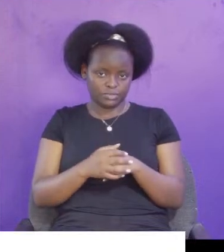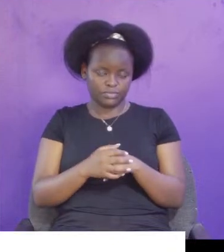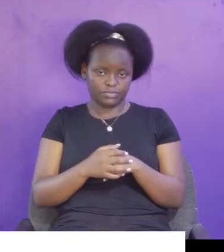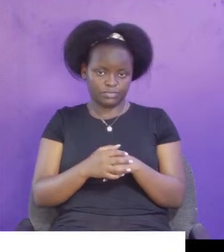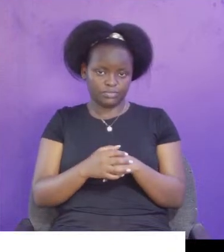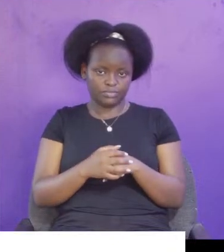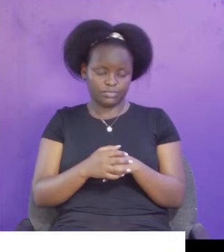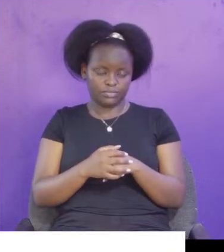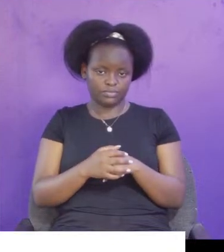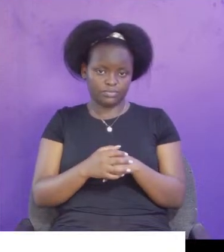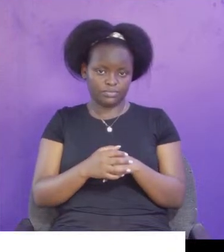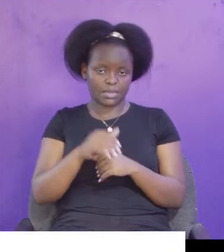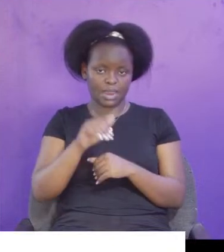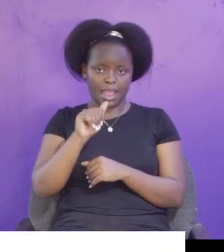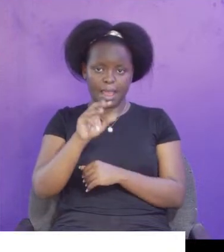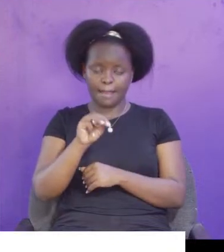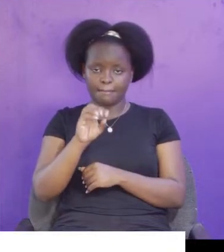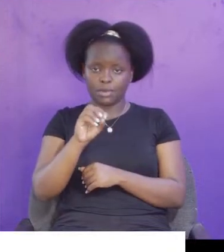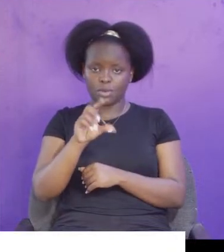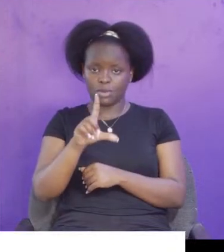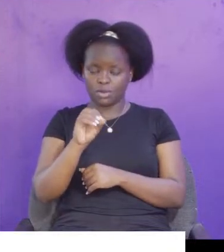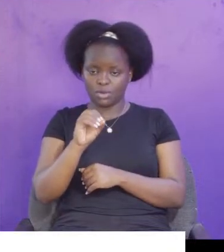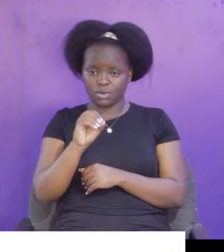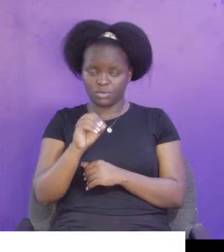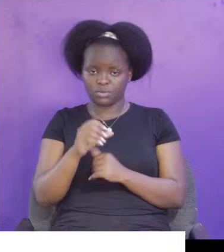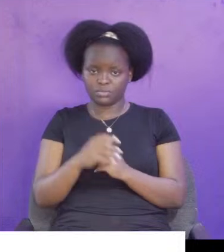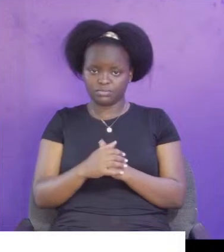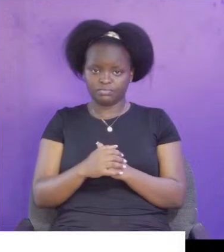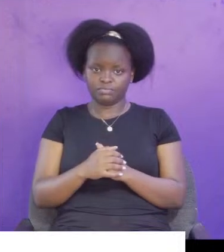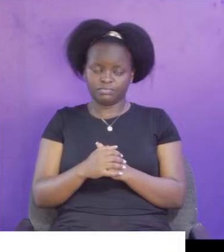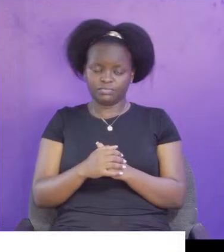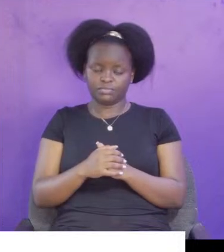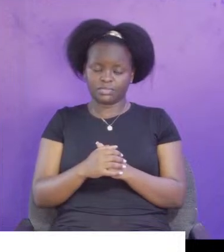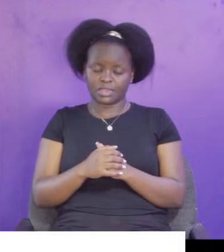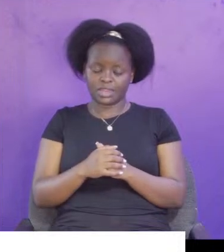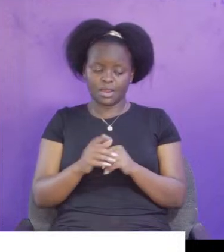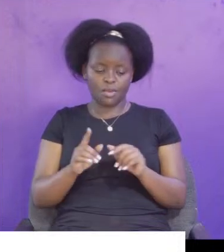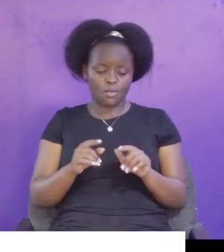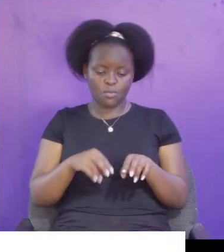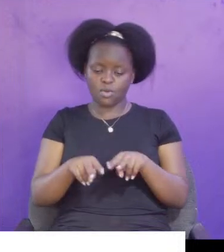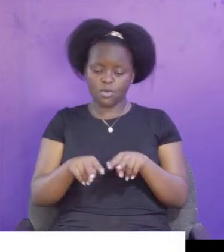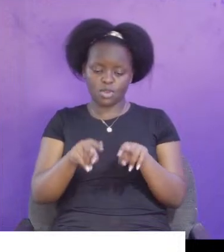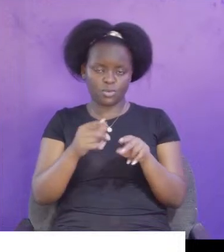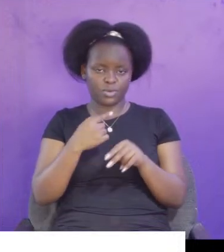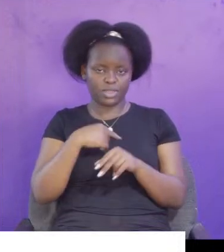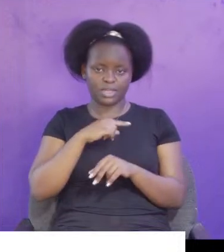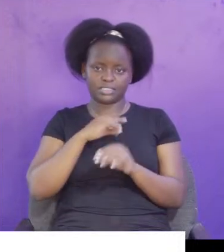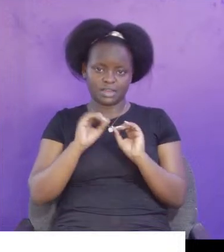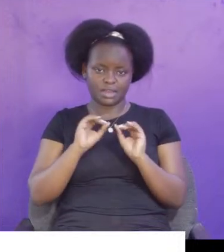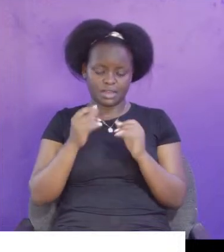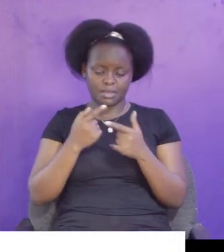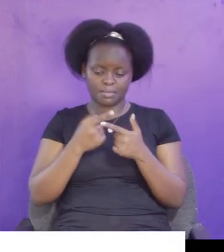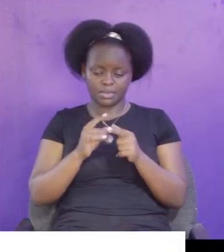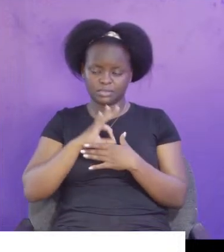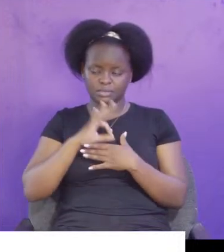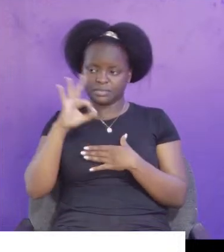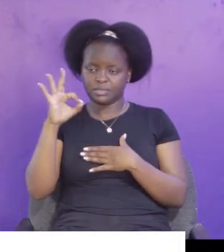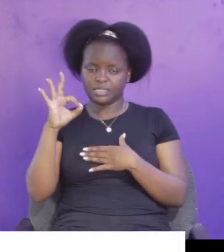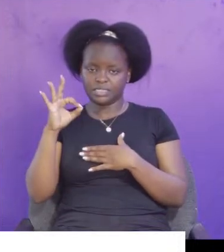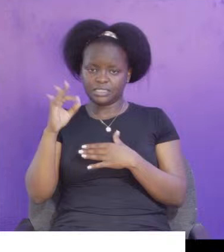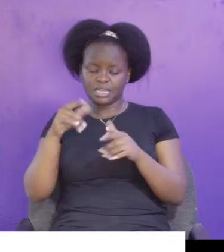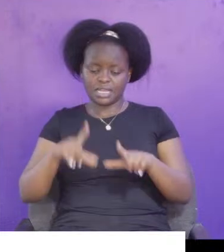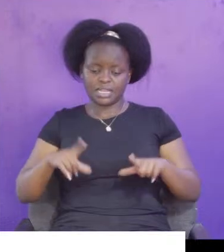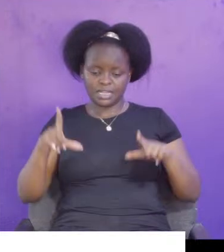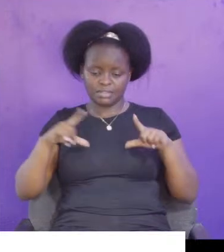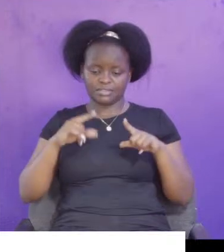Amolo may no longer walk with us, but his spirit lives within every